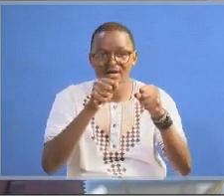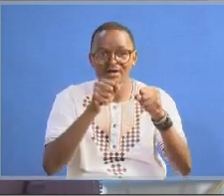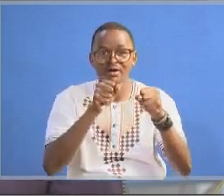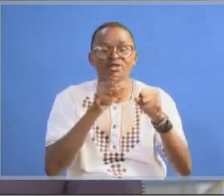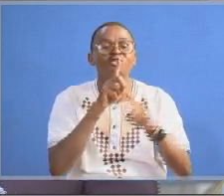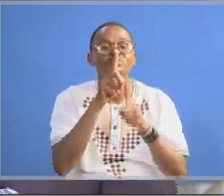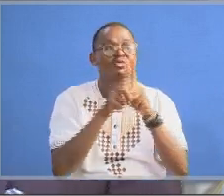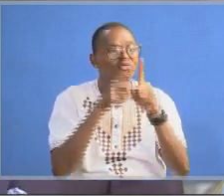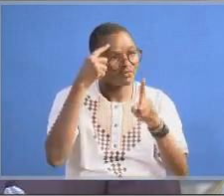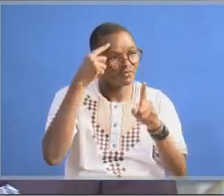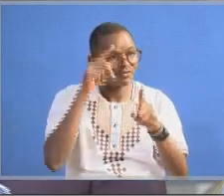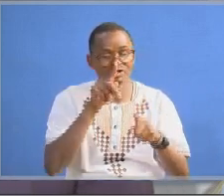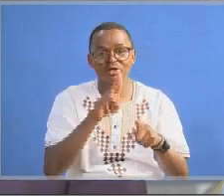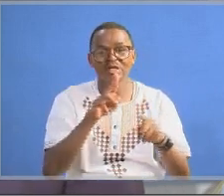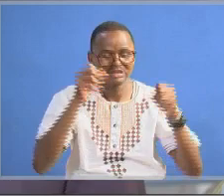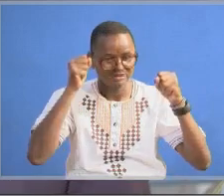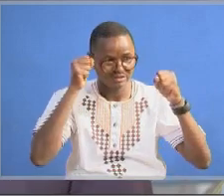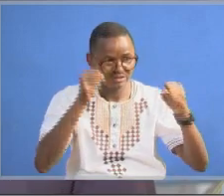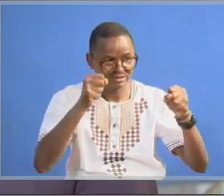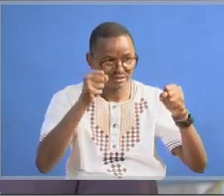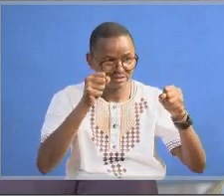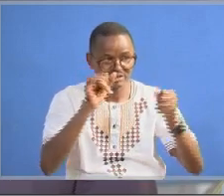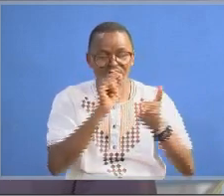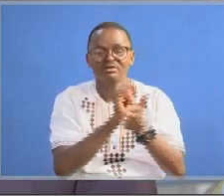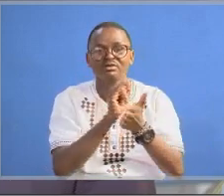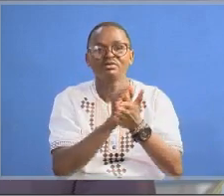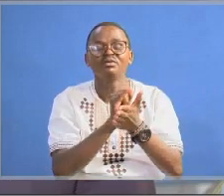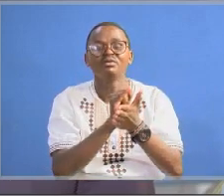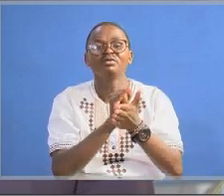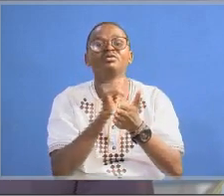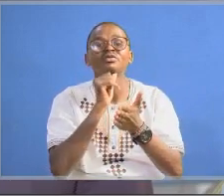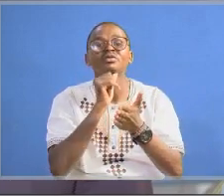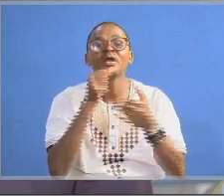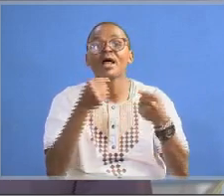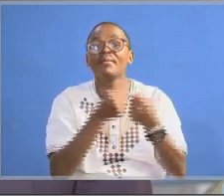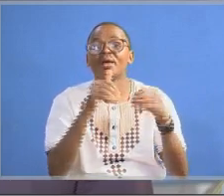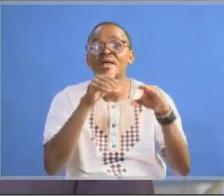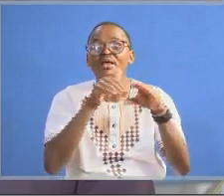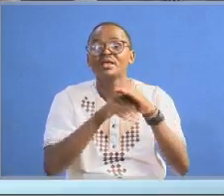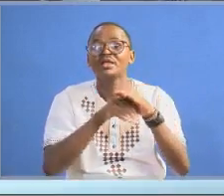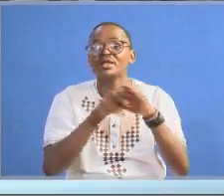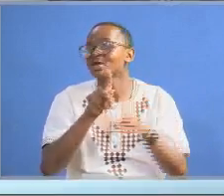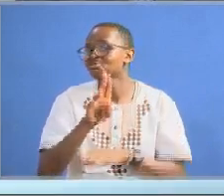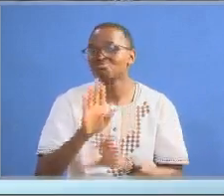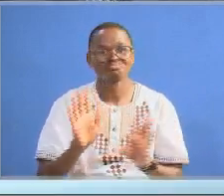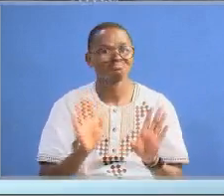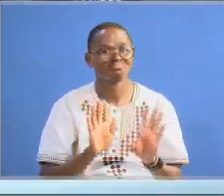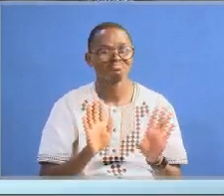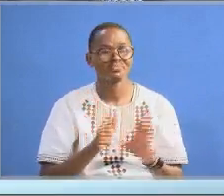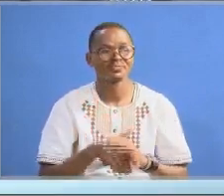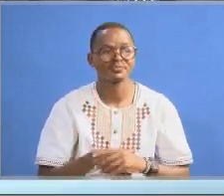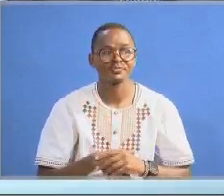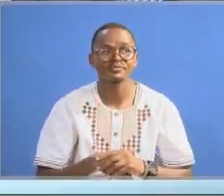for KU with a lot of confidence that that is not being happening in this case yet.